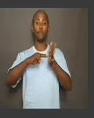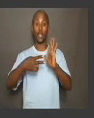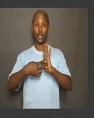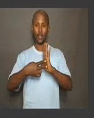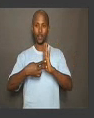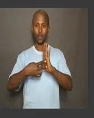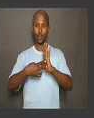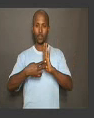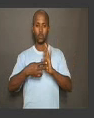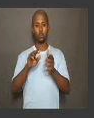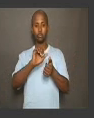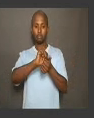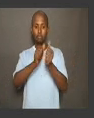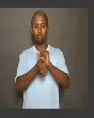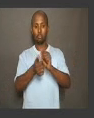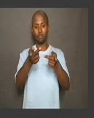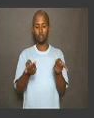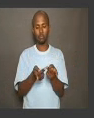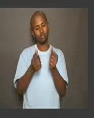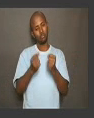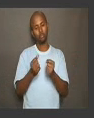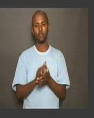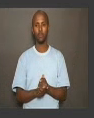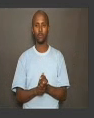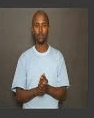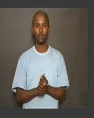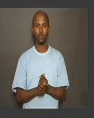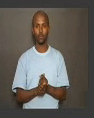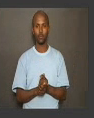regardless of the order of the propositions.